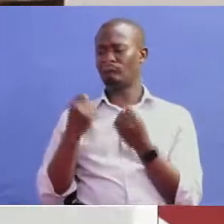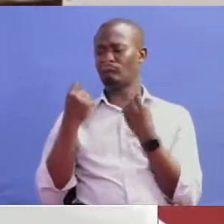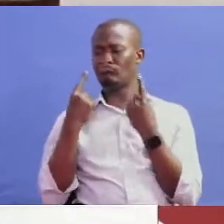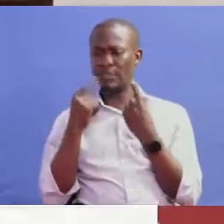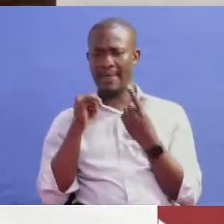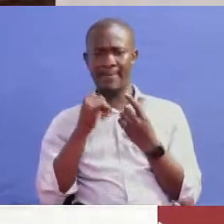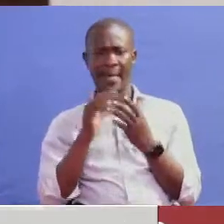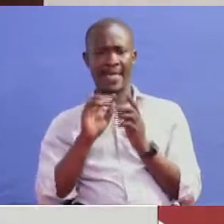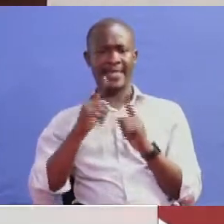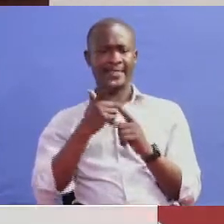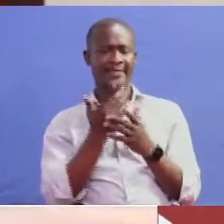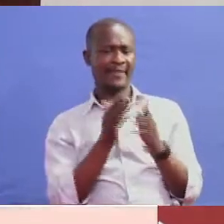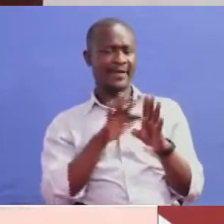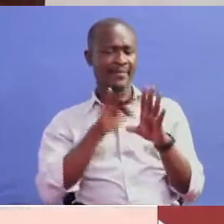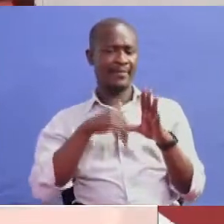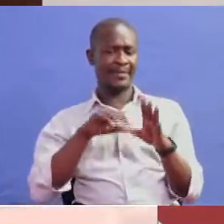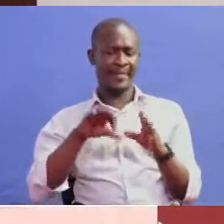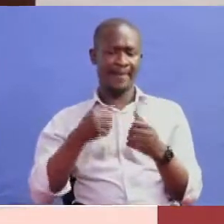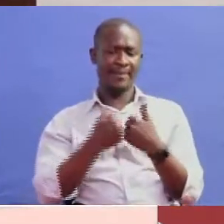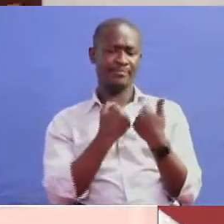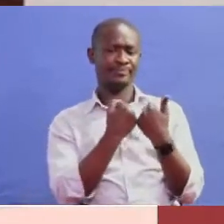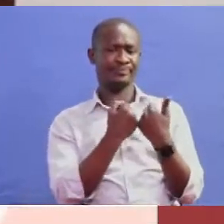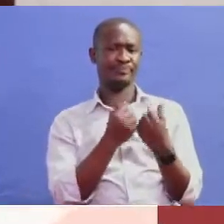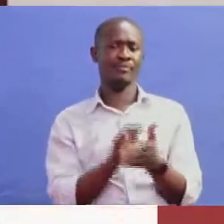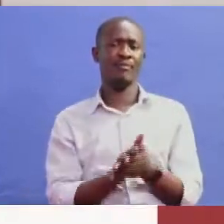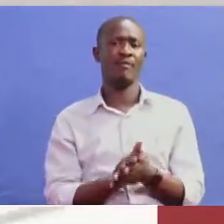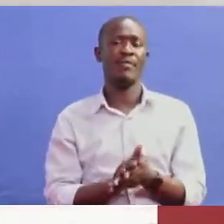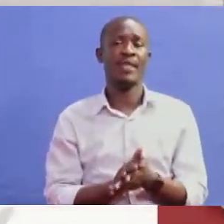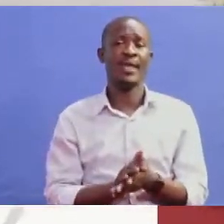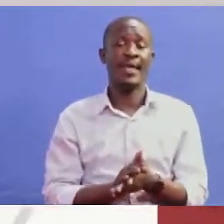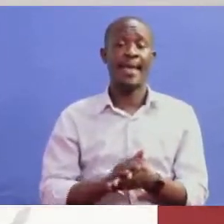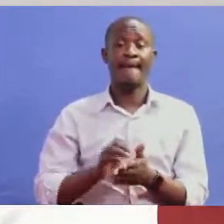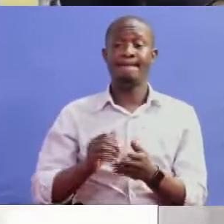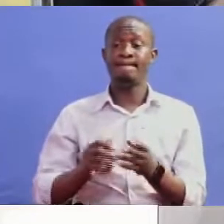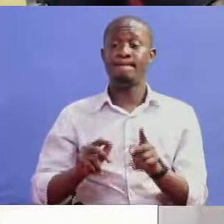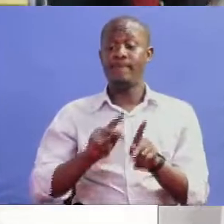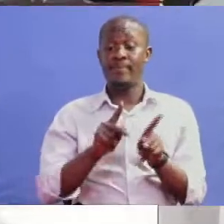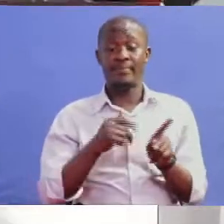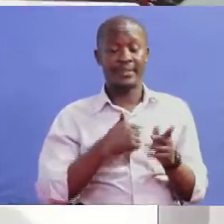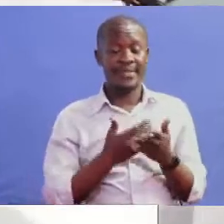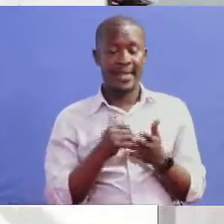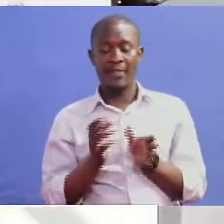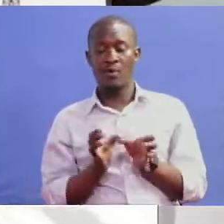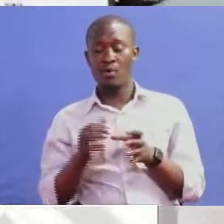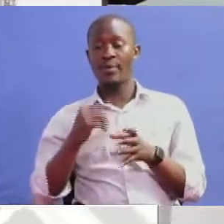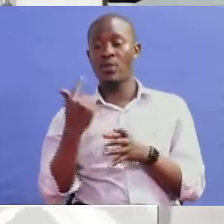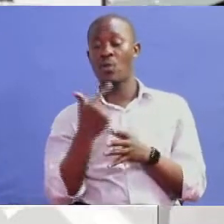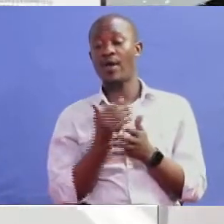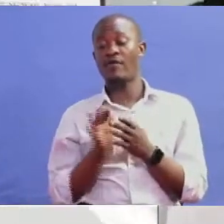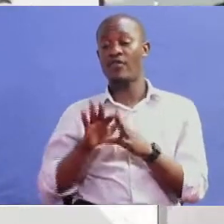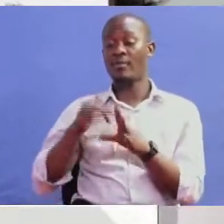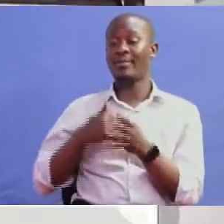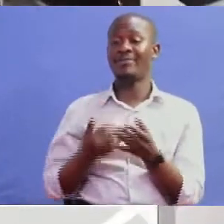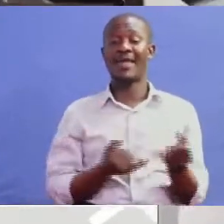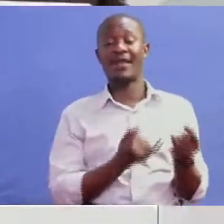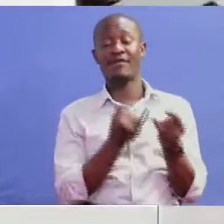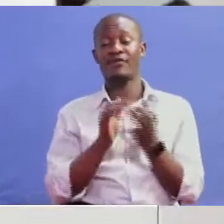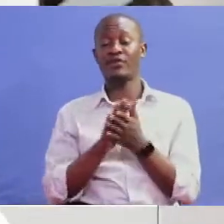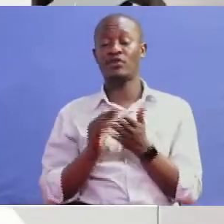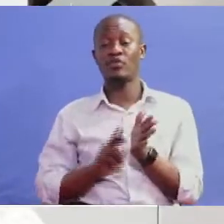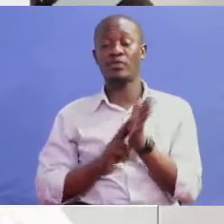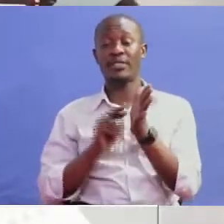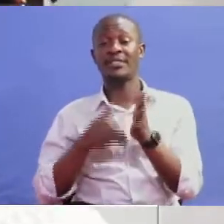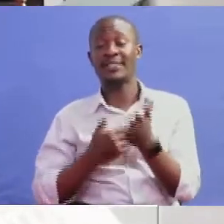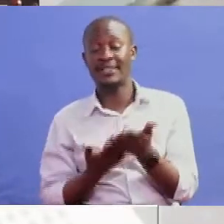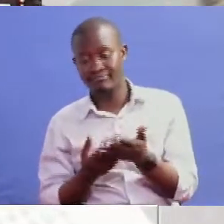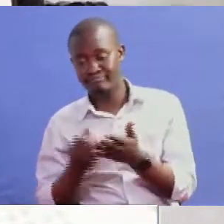by different stakeholders took place. Public Parties and Liaison Committee, one of the stakeholders invited to present the memoranda before